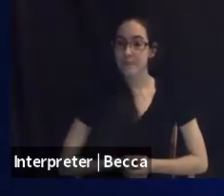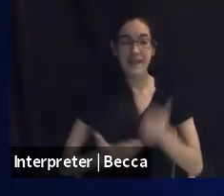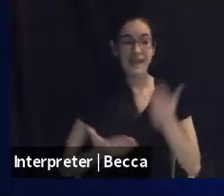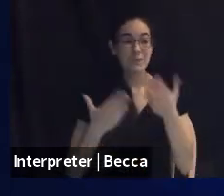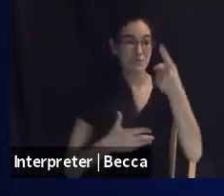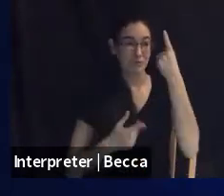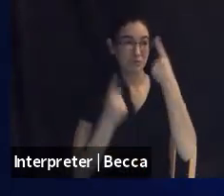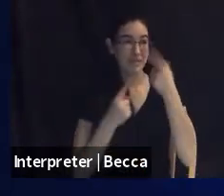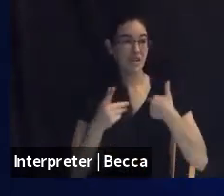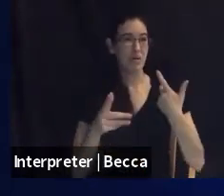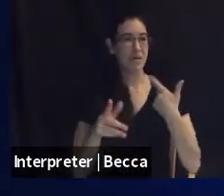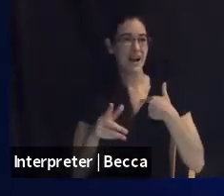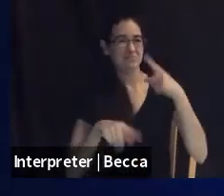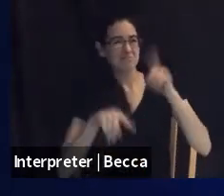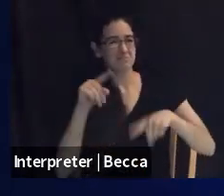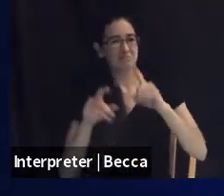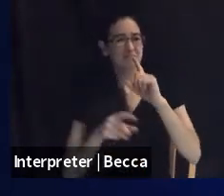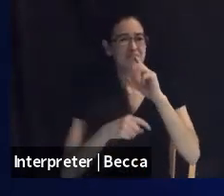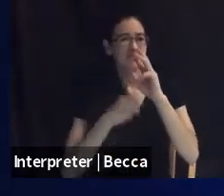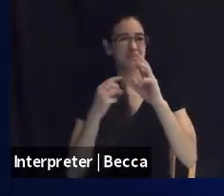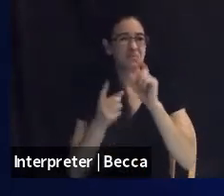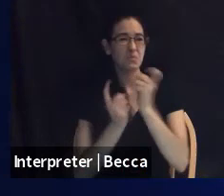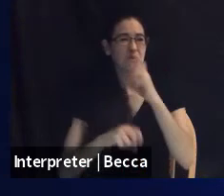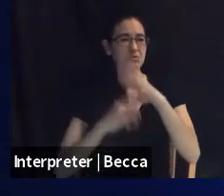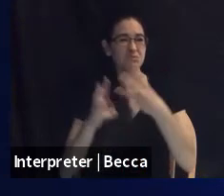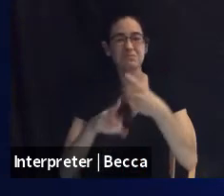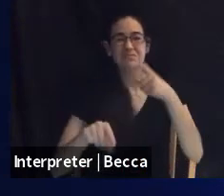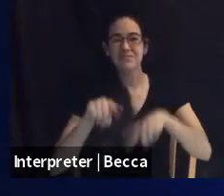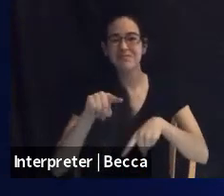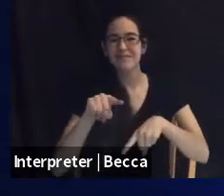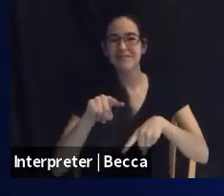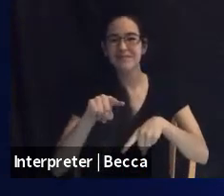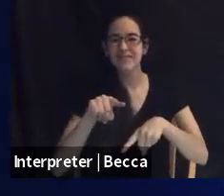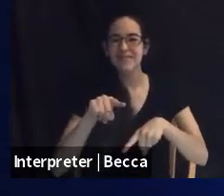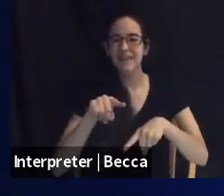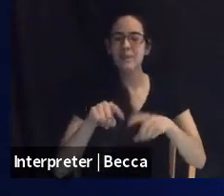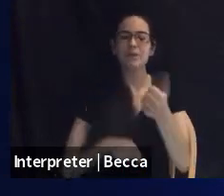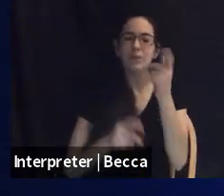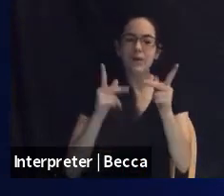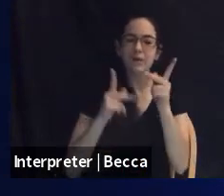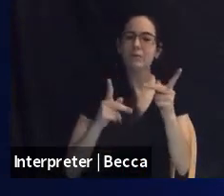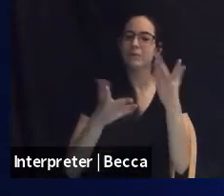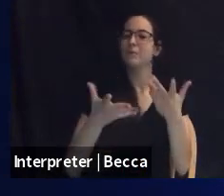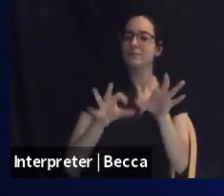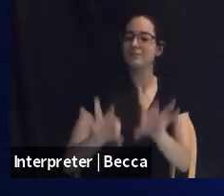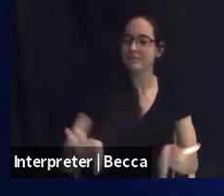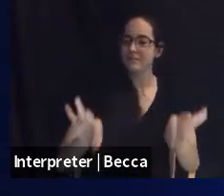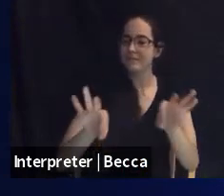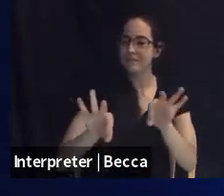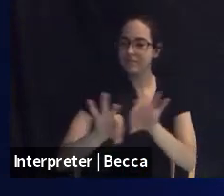insignificant, but to others, they might be significant. So today, whatever you're